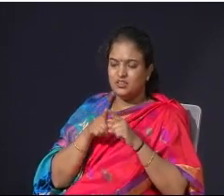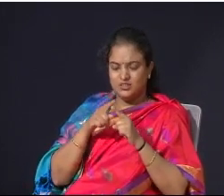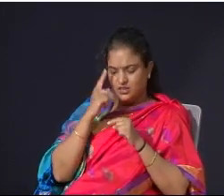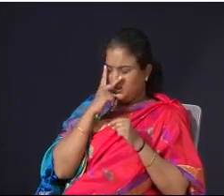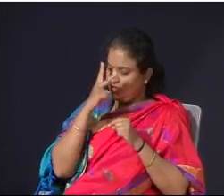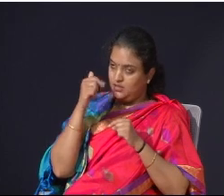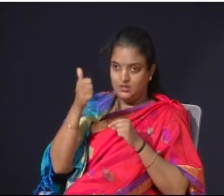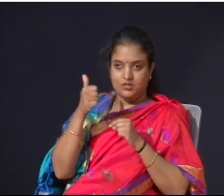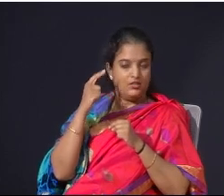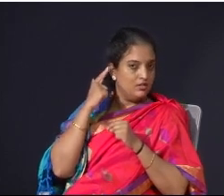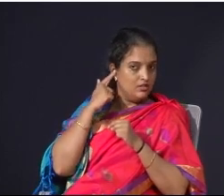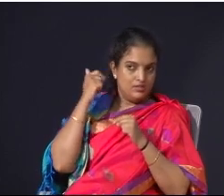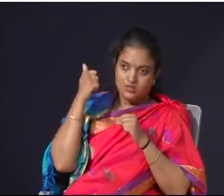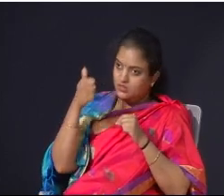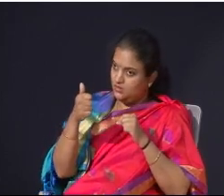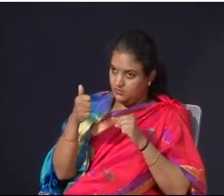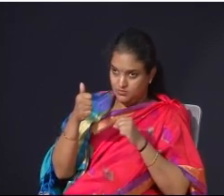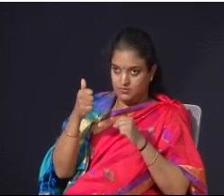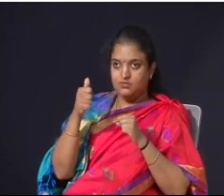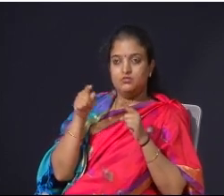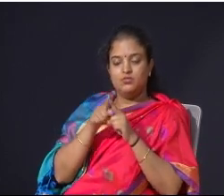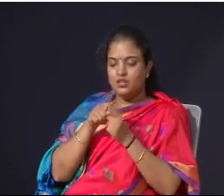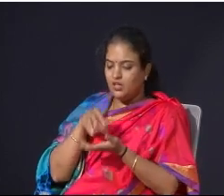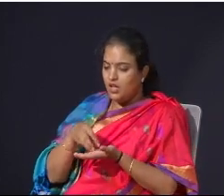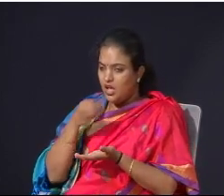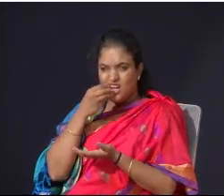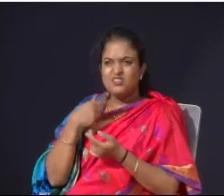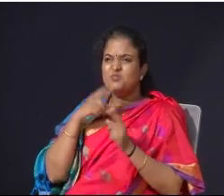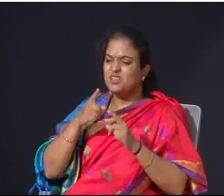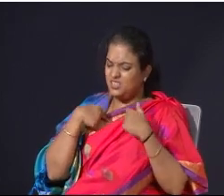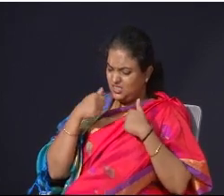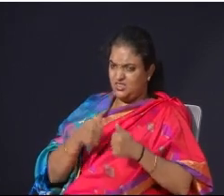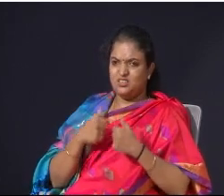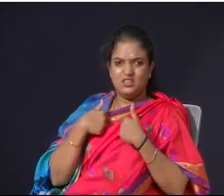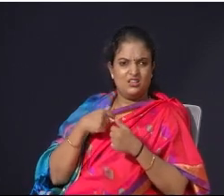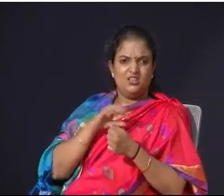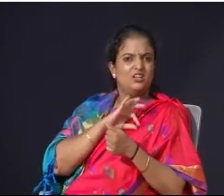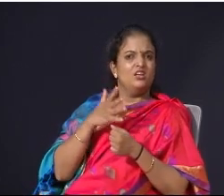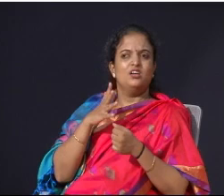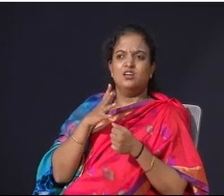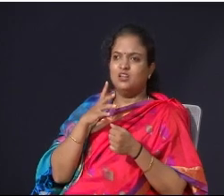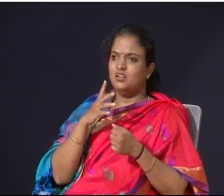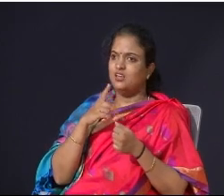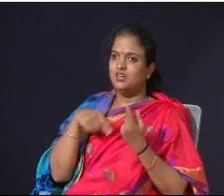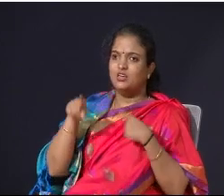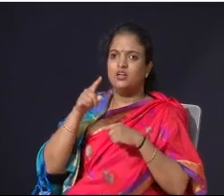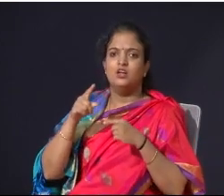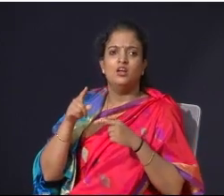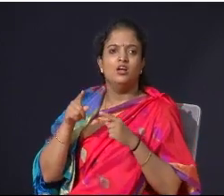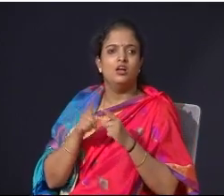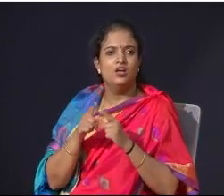normal. My hearing was normal. I could taste the popcorns, but I said, I don't want to sit. How many of you all have that? How many of you all can't sit on